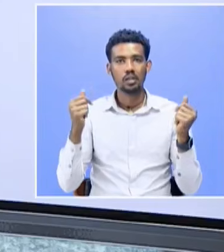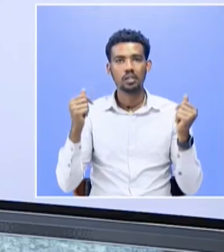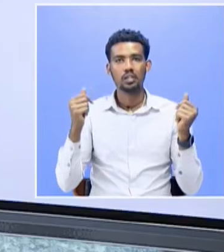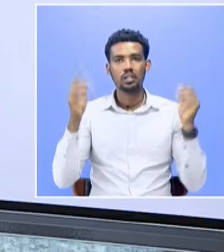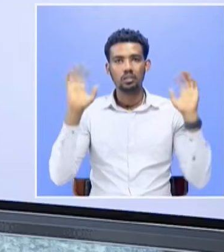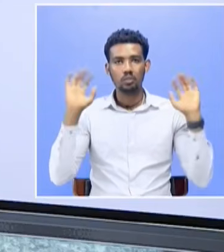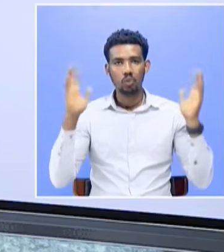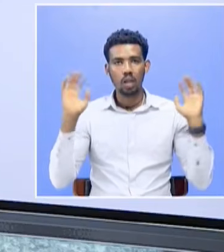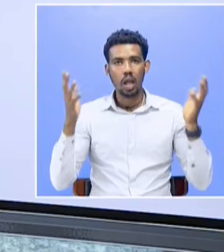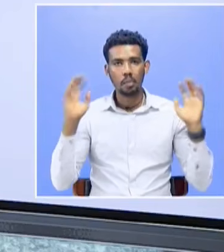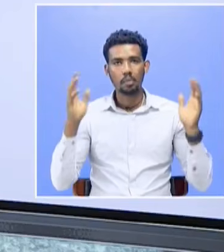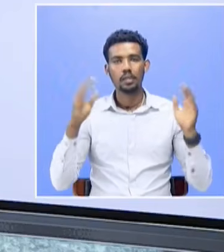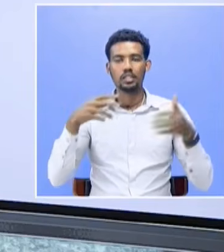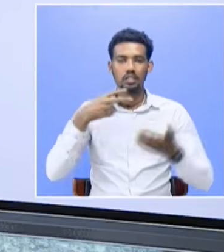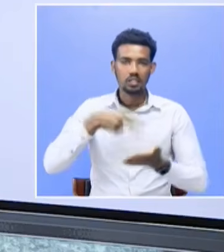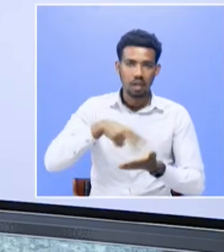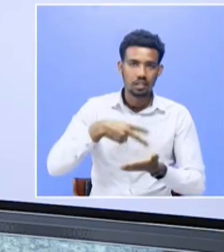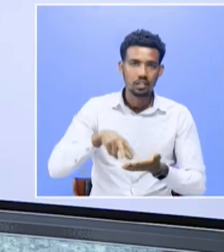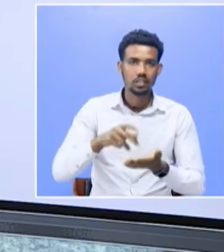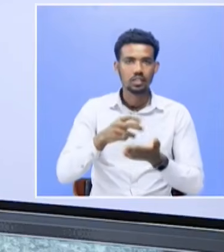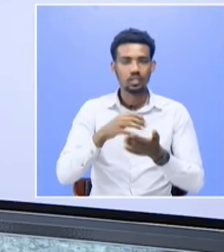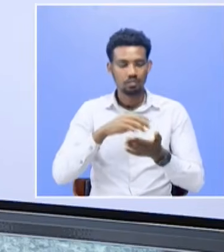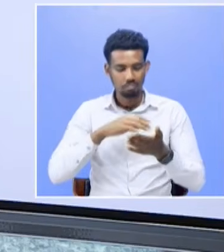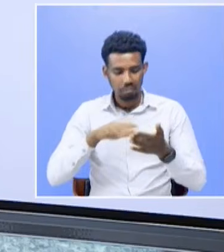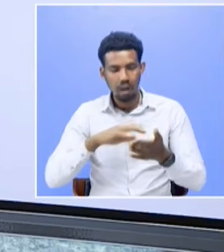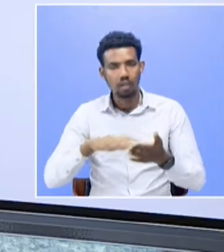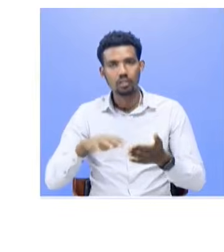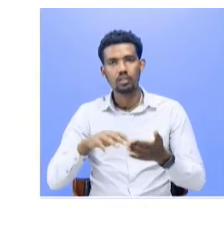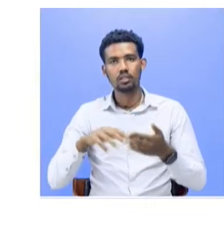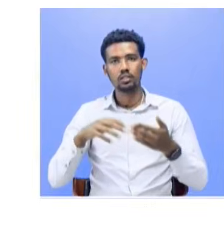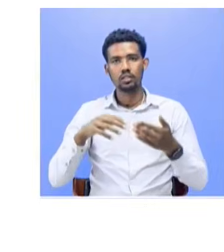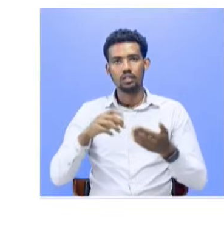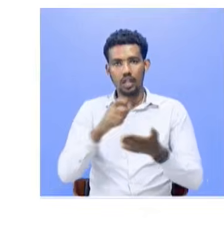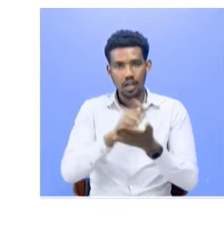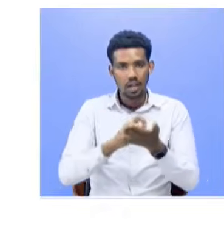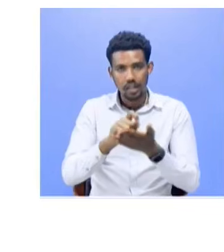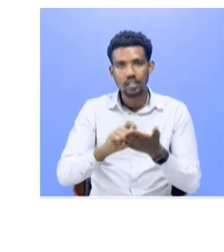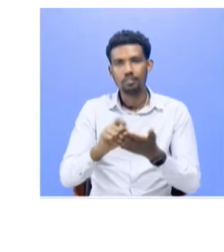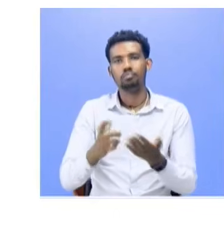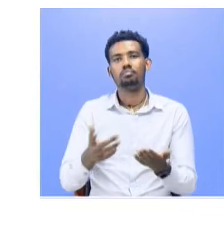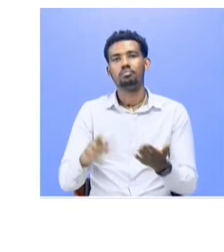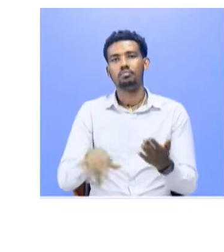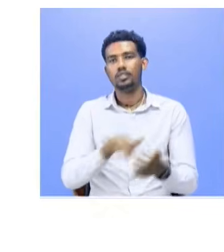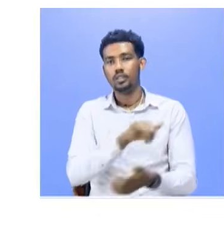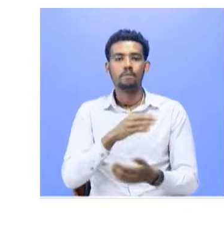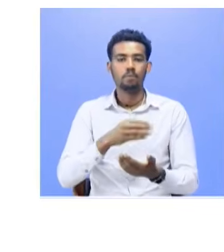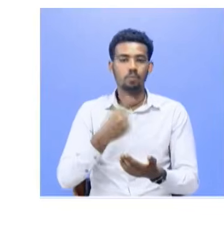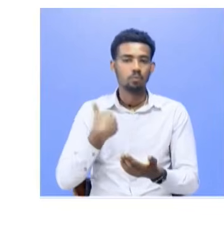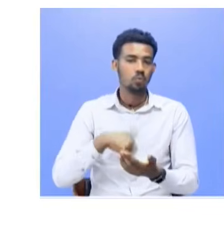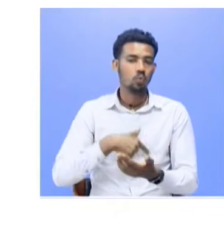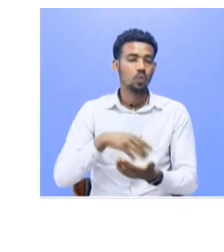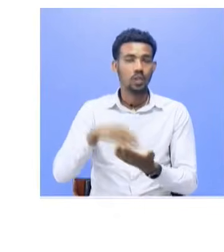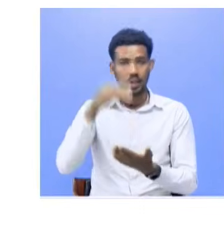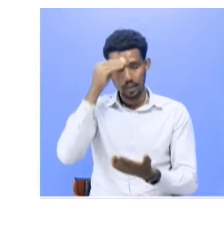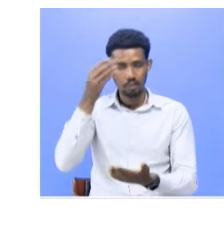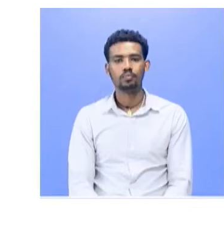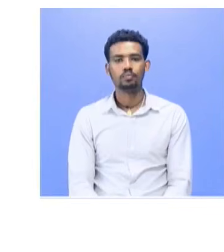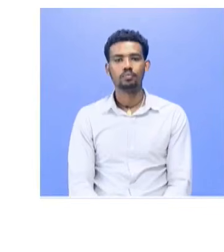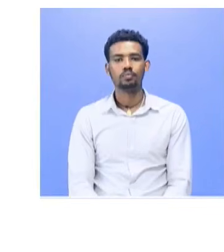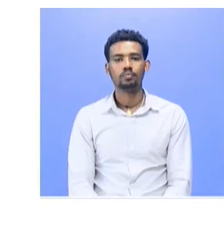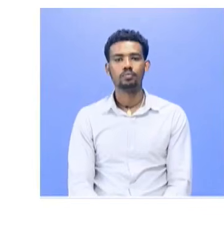walking, dancing, writing, reading, and etc. So action verbs like write, walk,